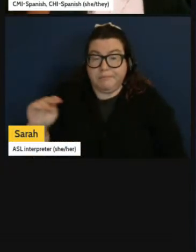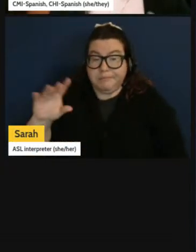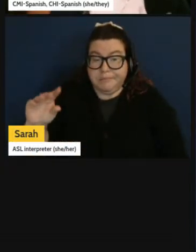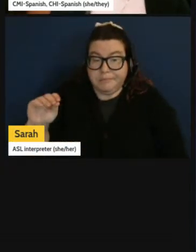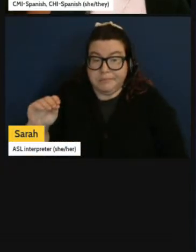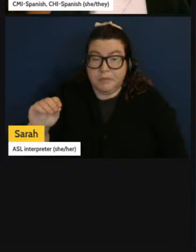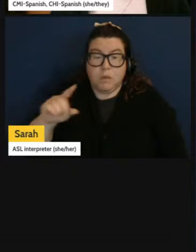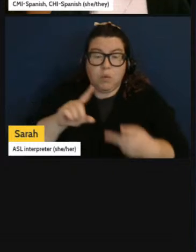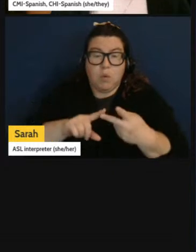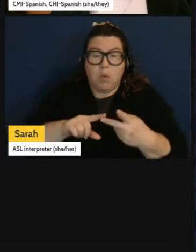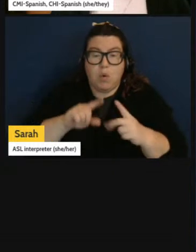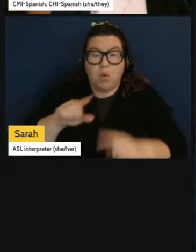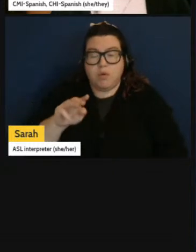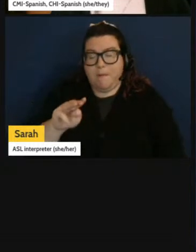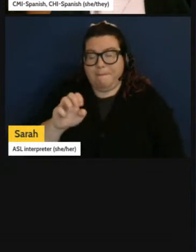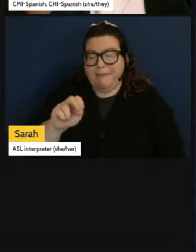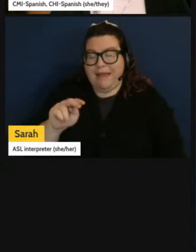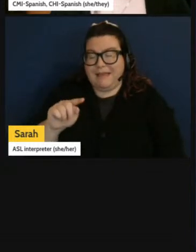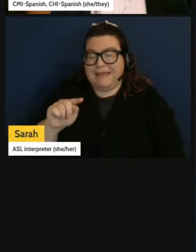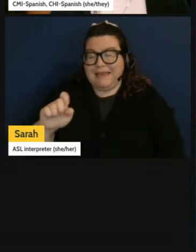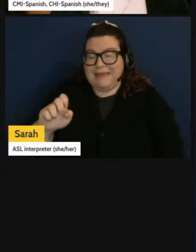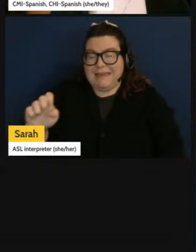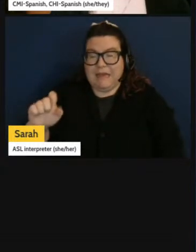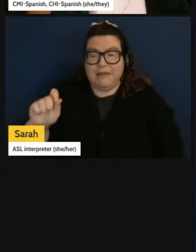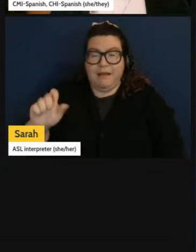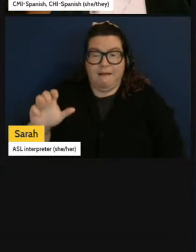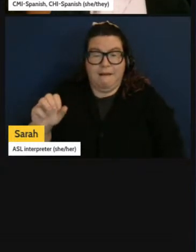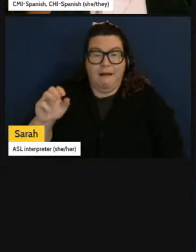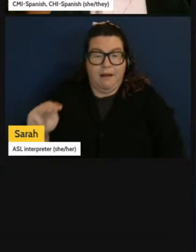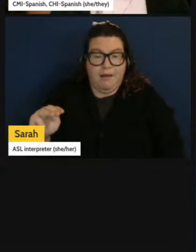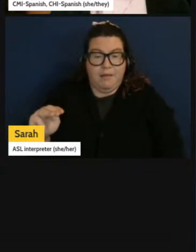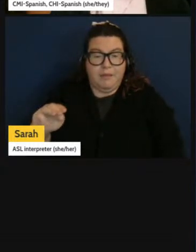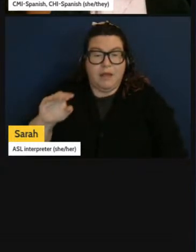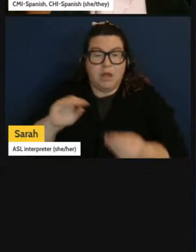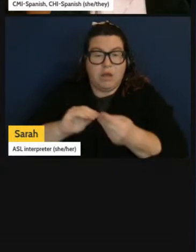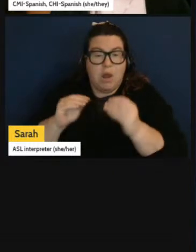go to menti.com and enter the code, which is